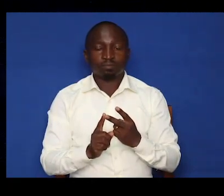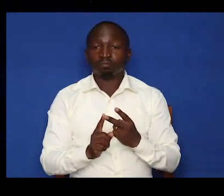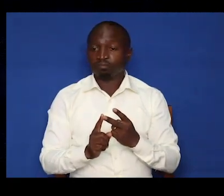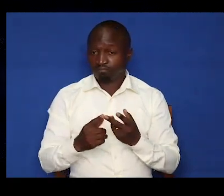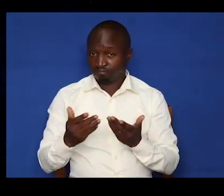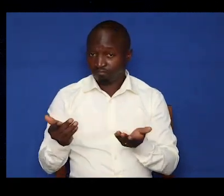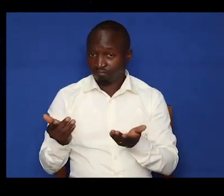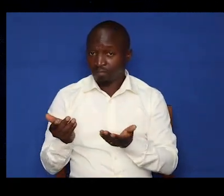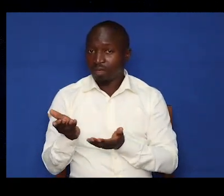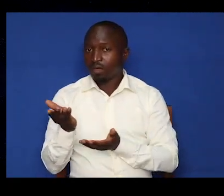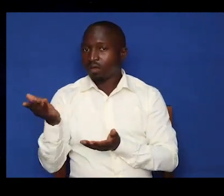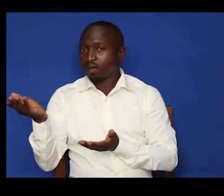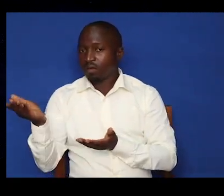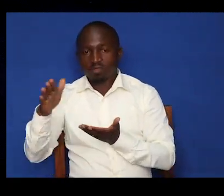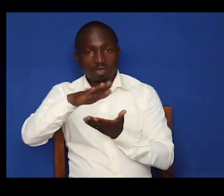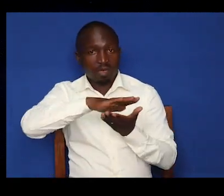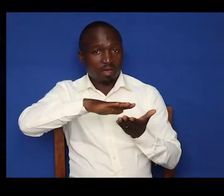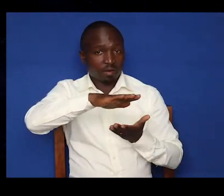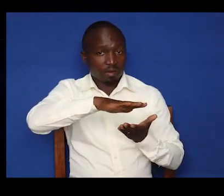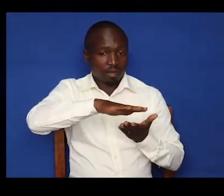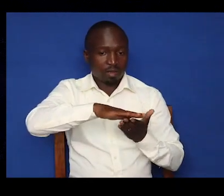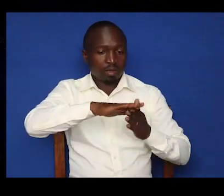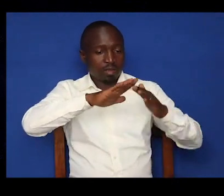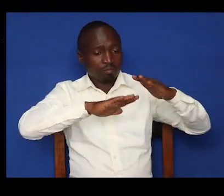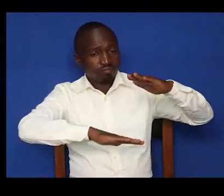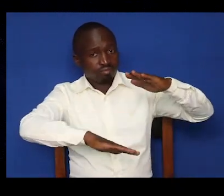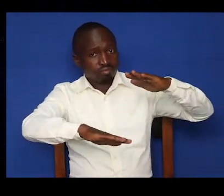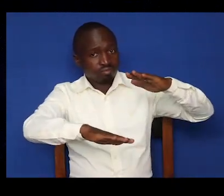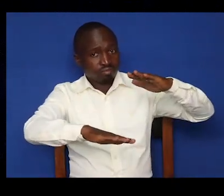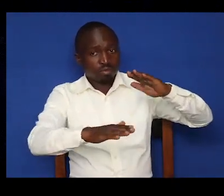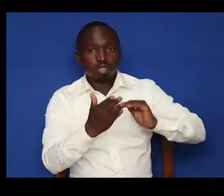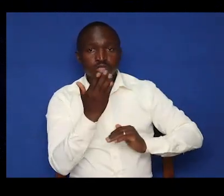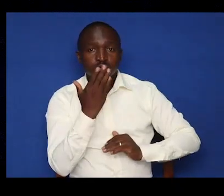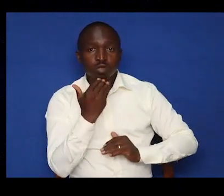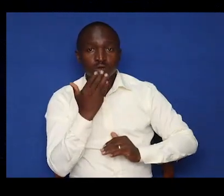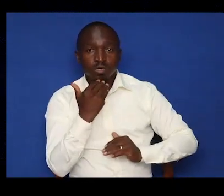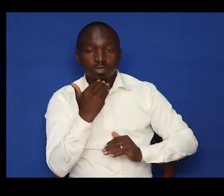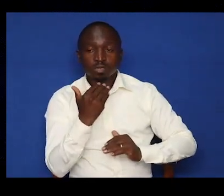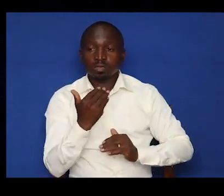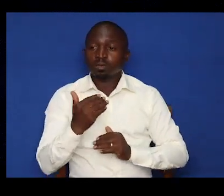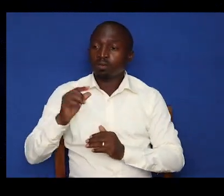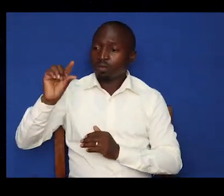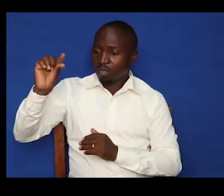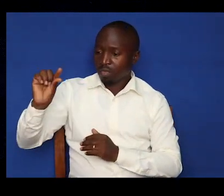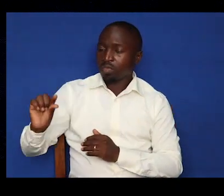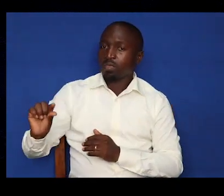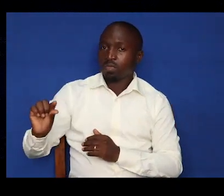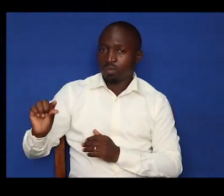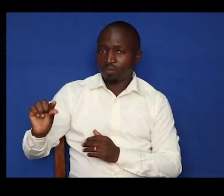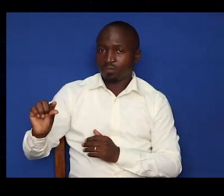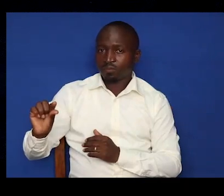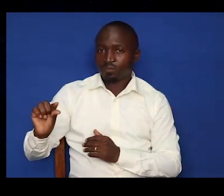While in other areas, oceanic bedrocks have less salty